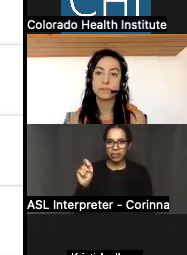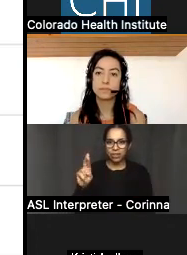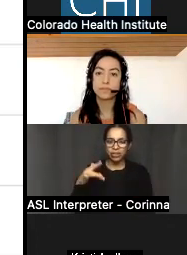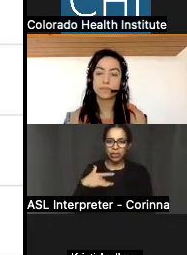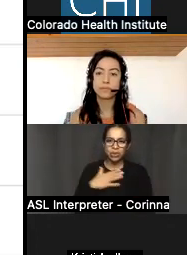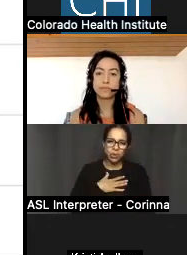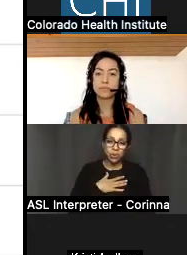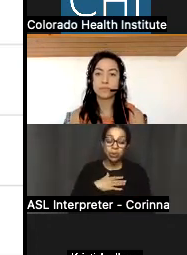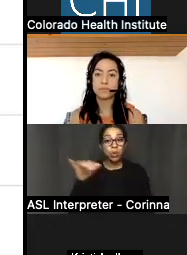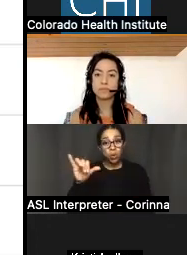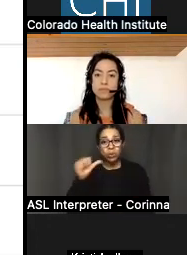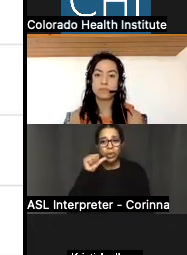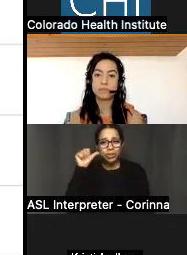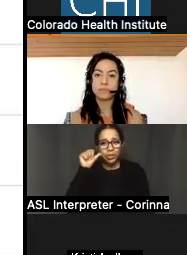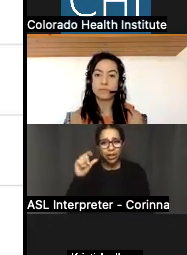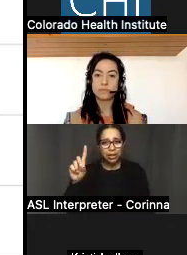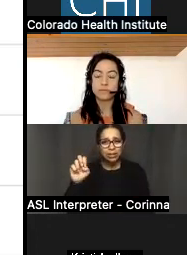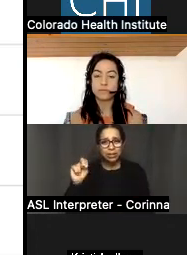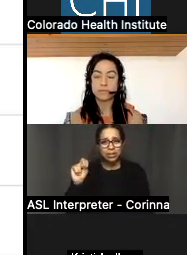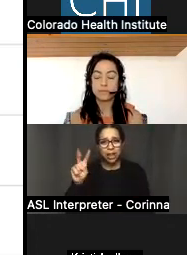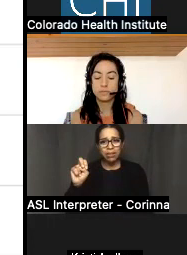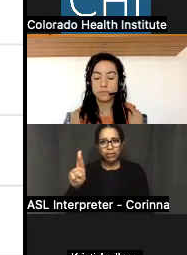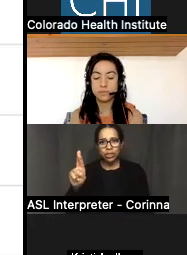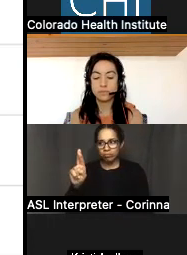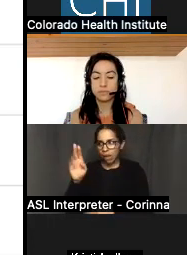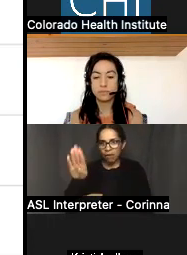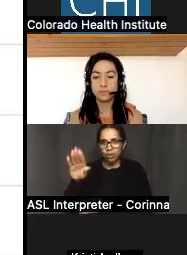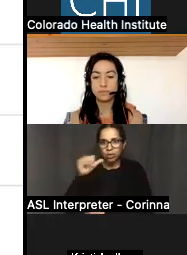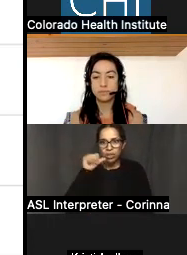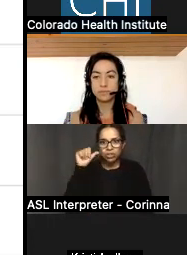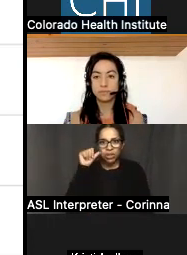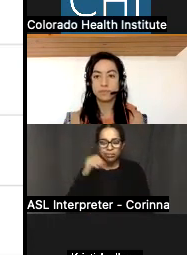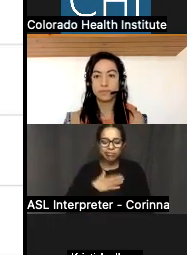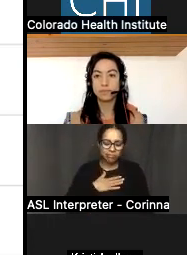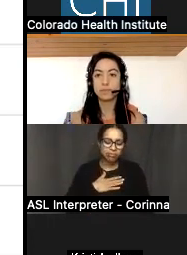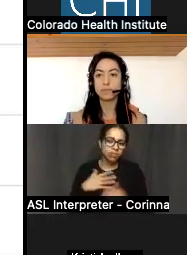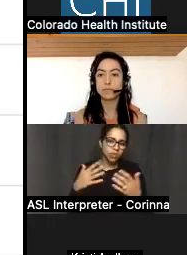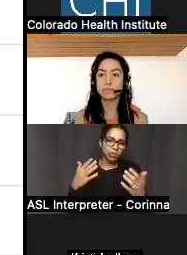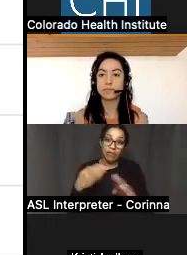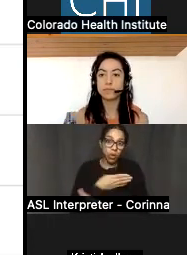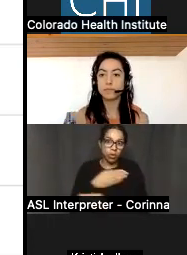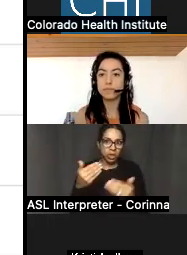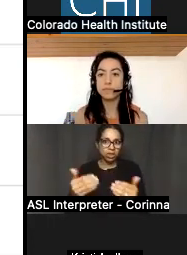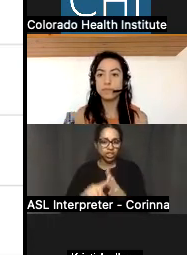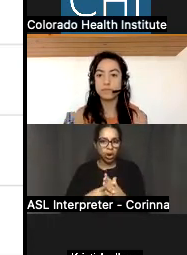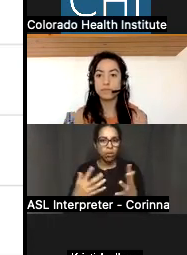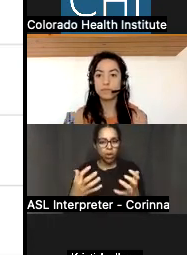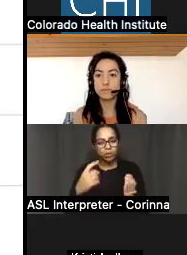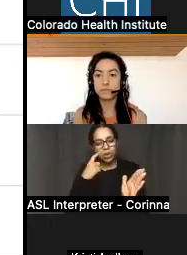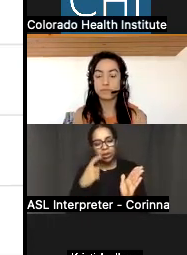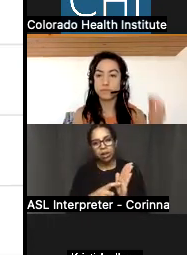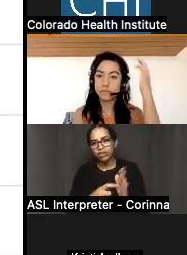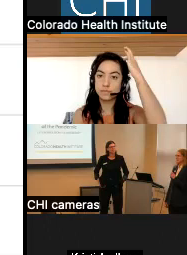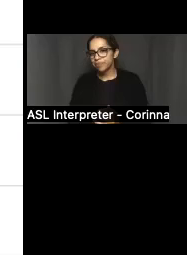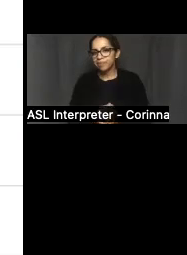afternoon. And so we just wanted, before we started, just to acknowledge that. And yeah, stay